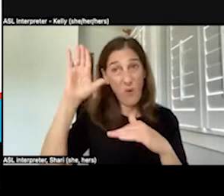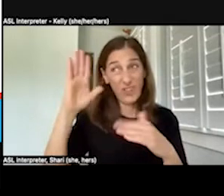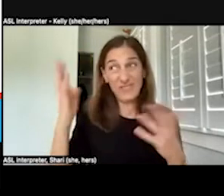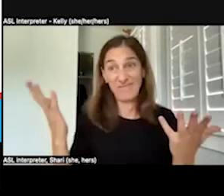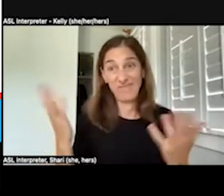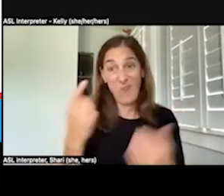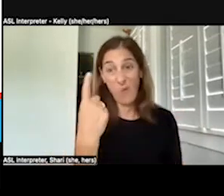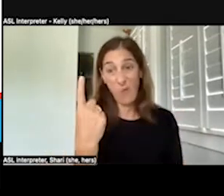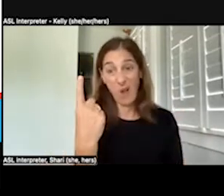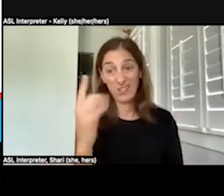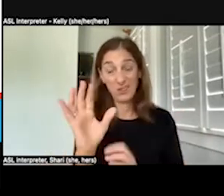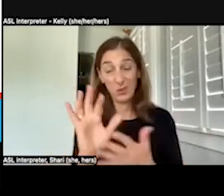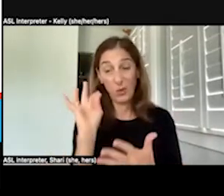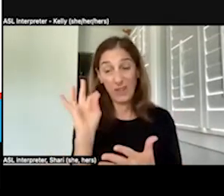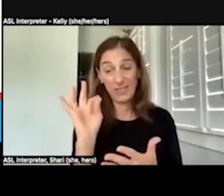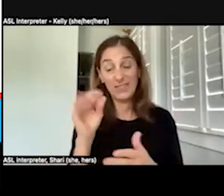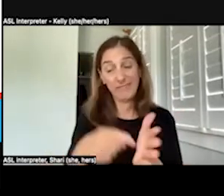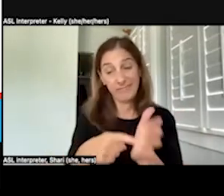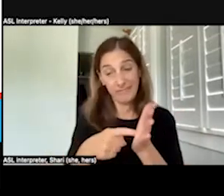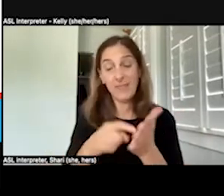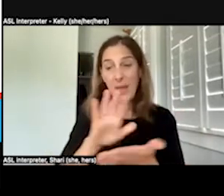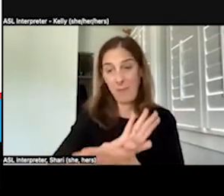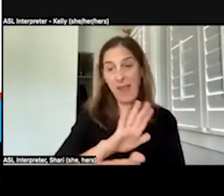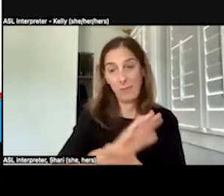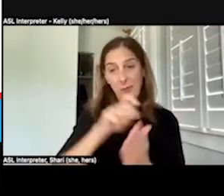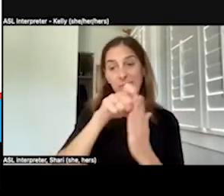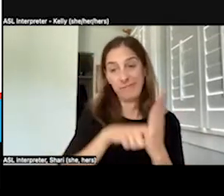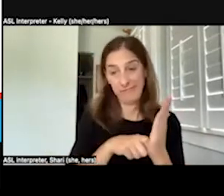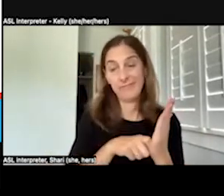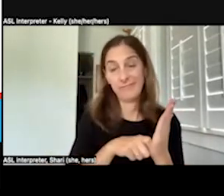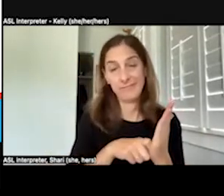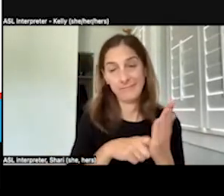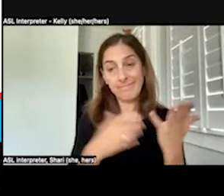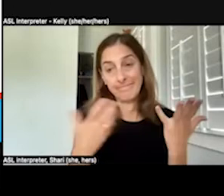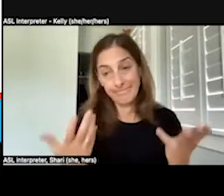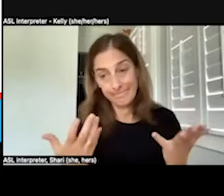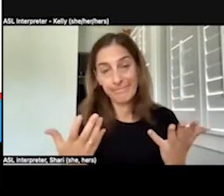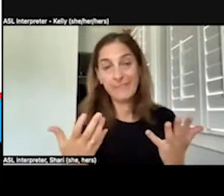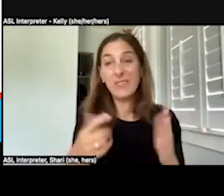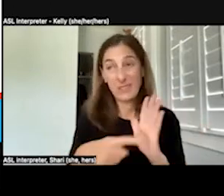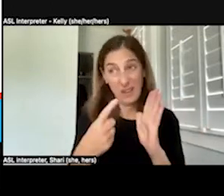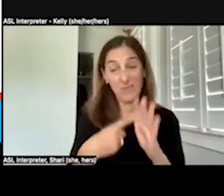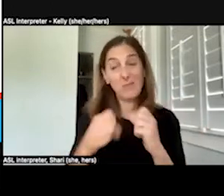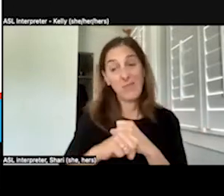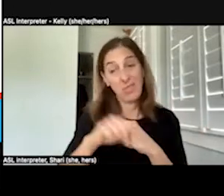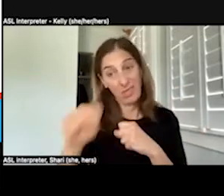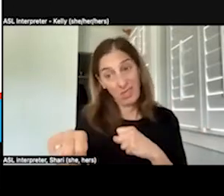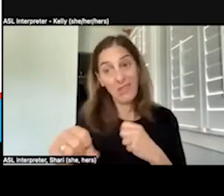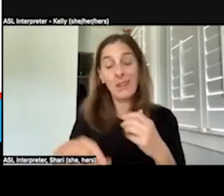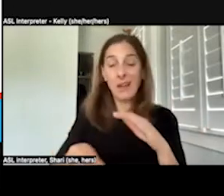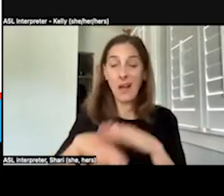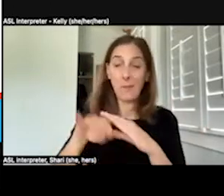paper application. So it can take up to 45 days to hear back.